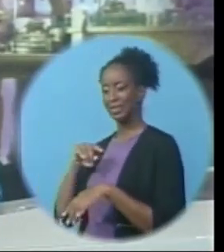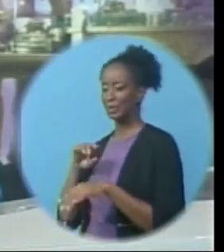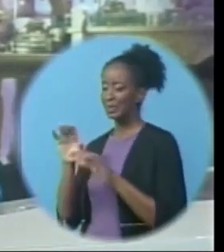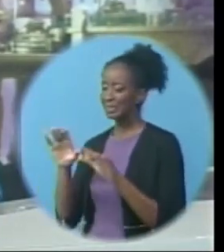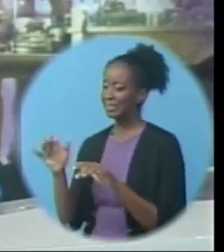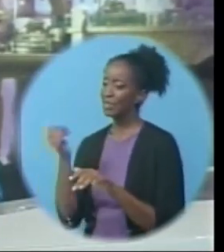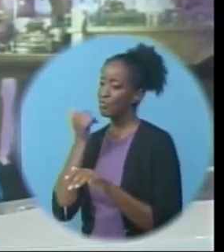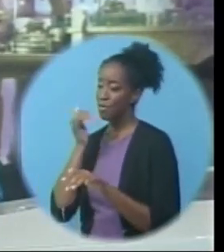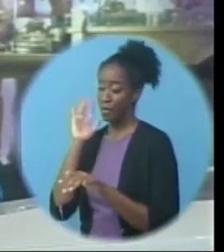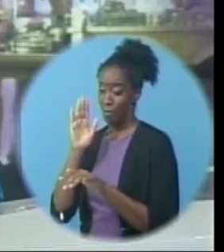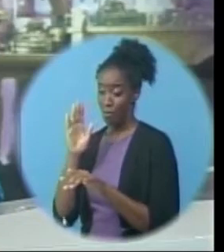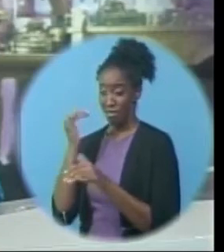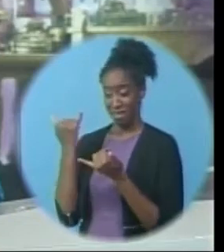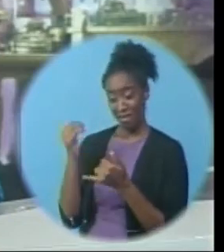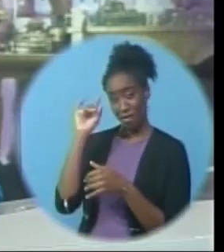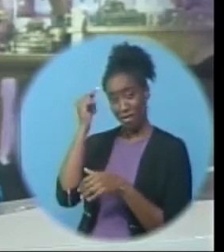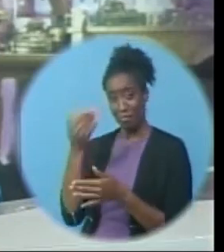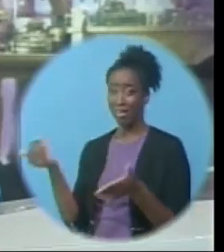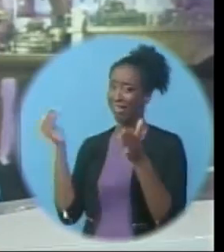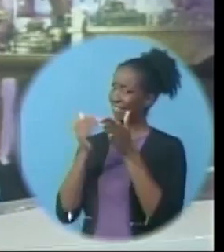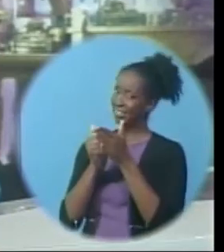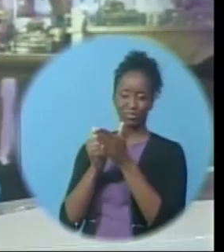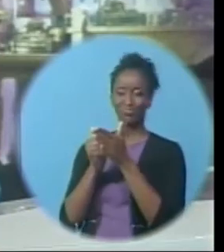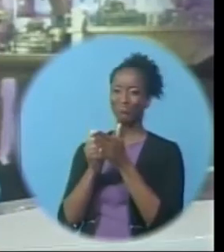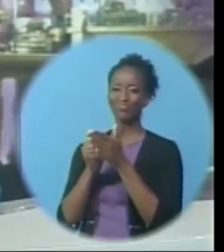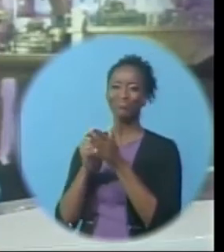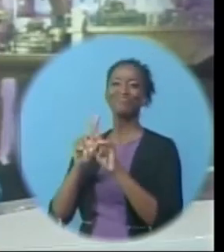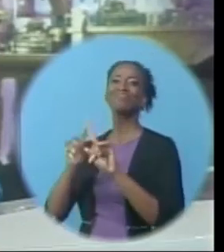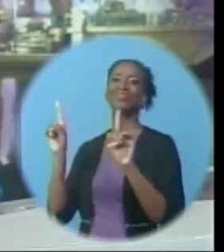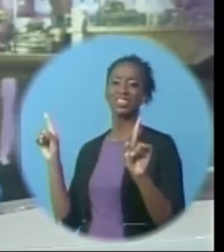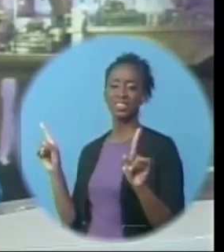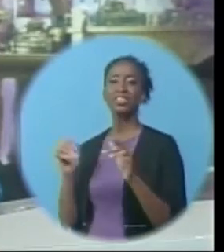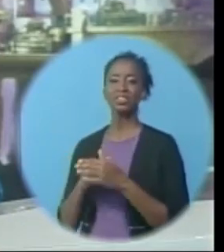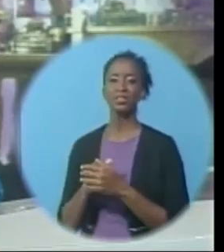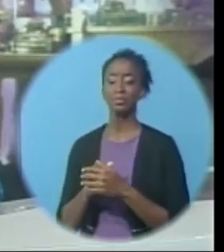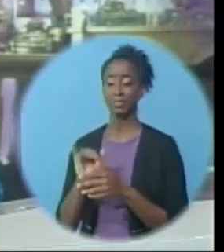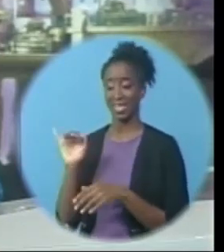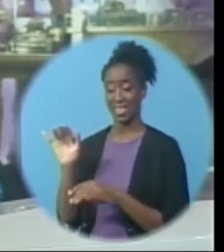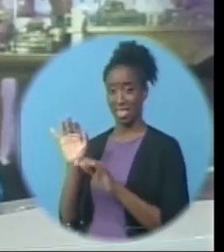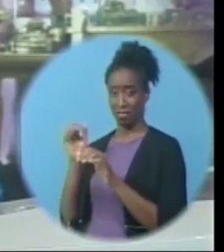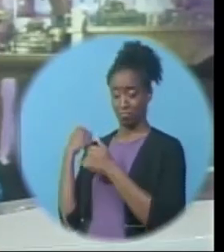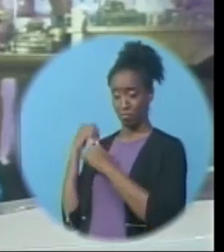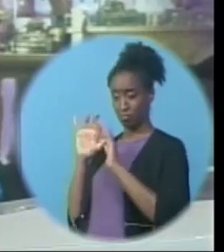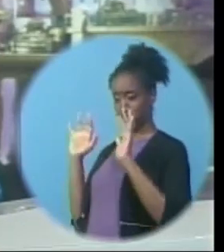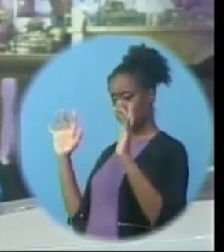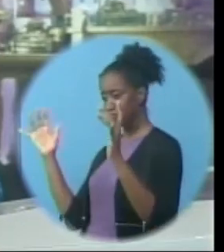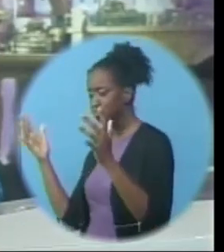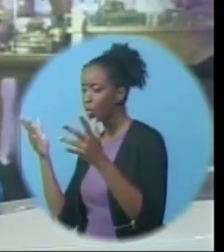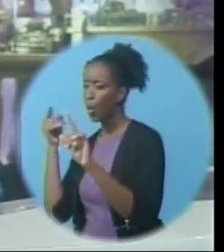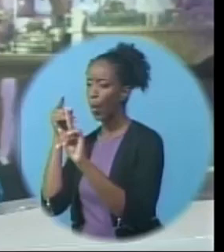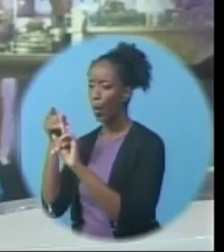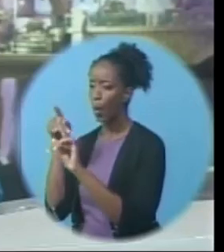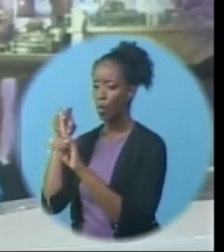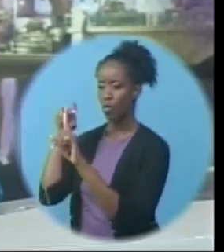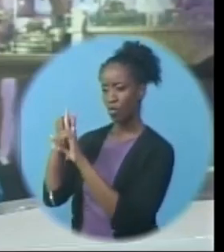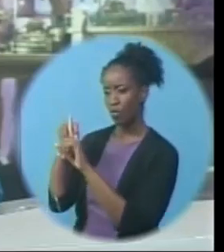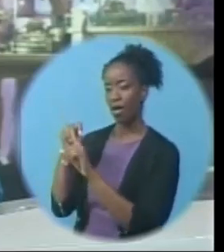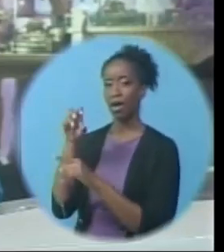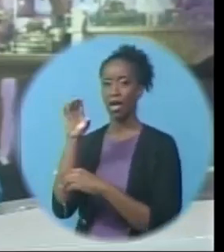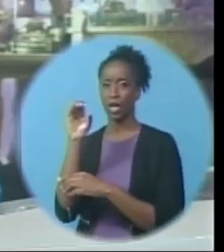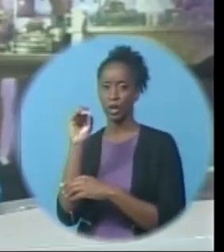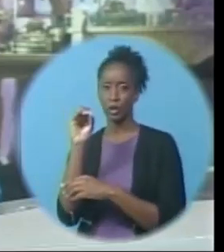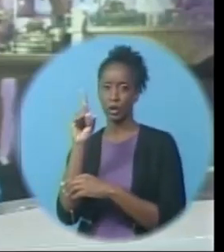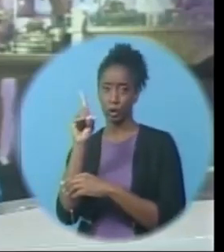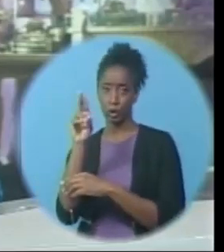efforts to compensate people affected during that operation to arrest strongman Christopher Dudas Coke, the efforts